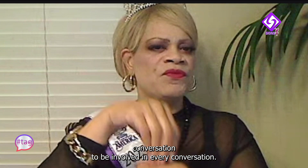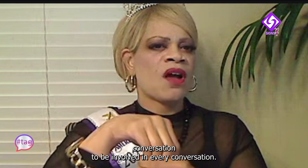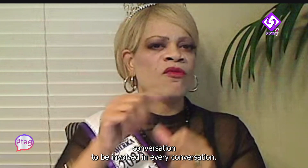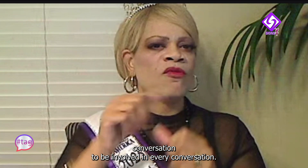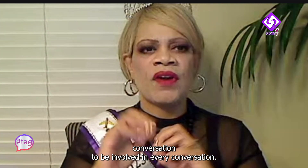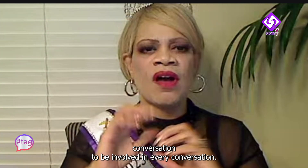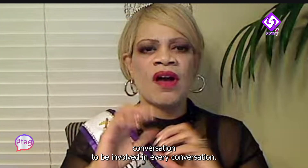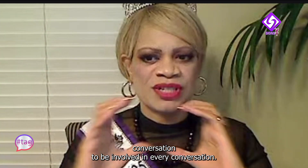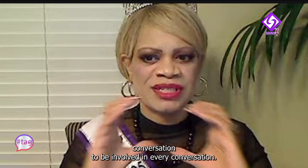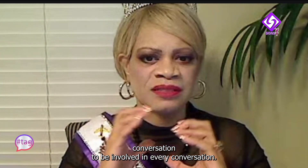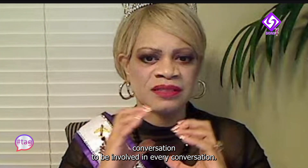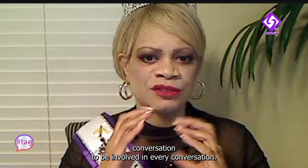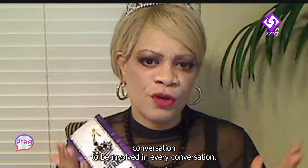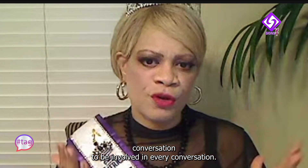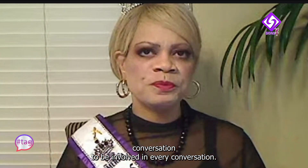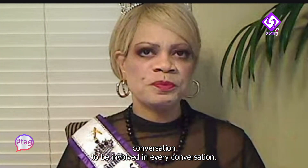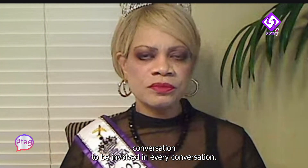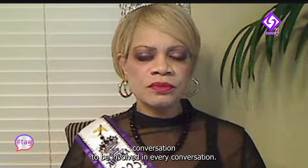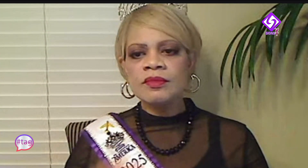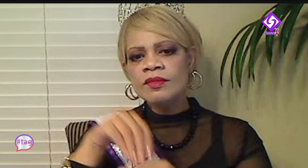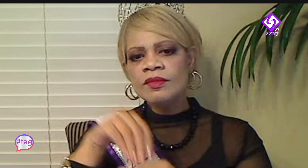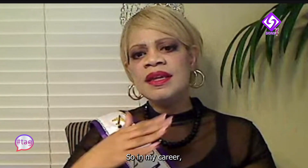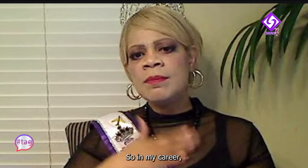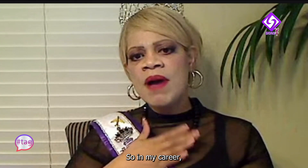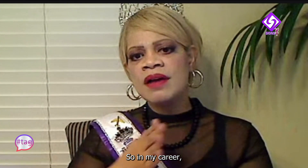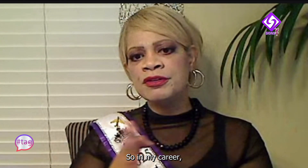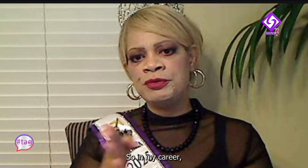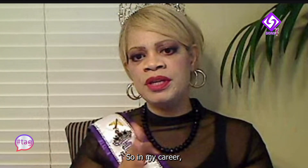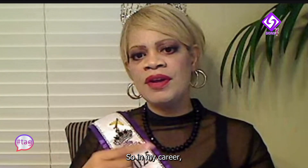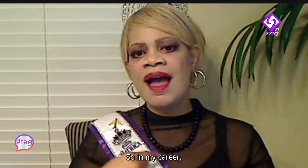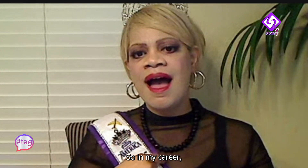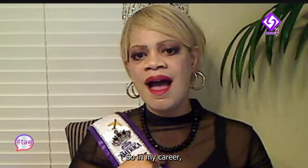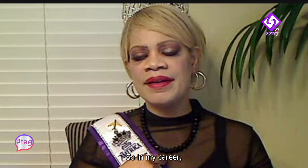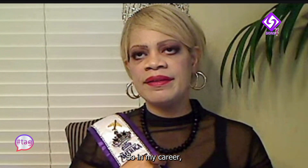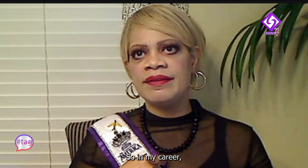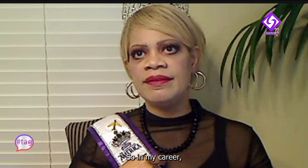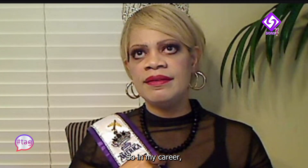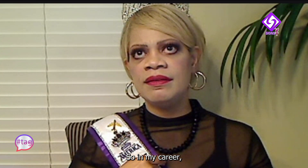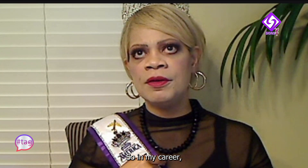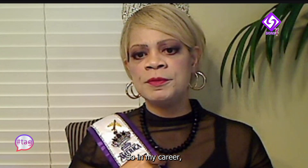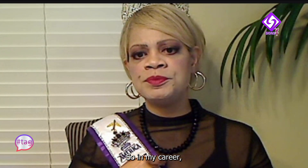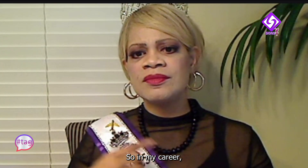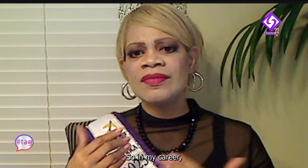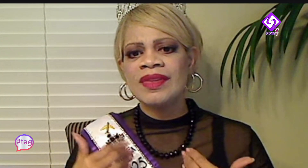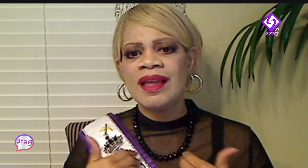in the conversation to be involved in every conversation. So in my career,